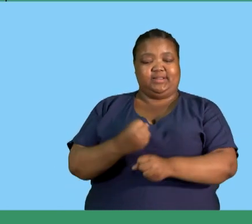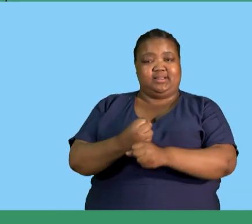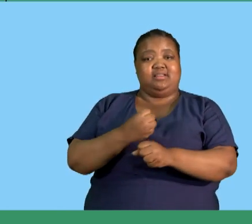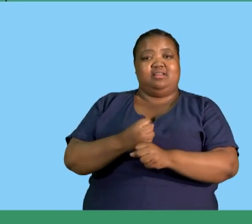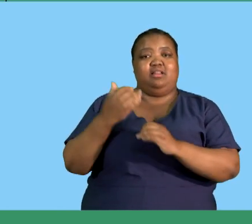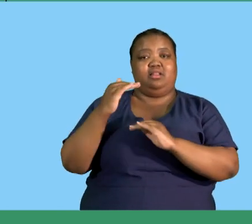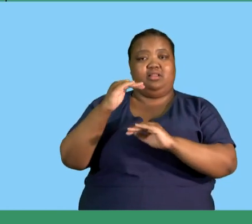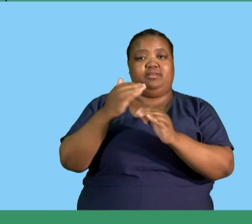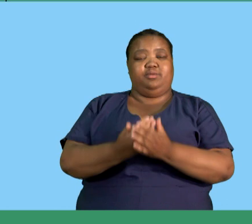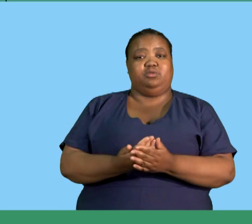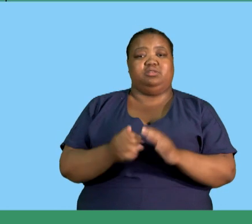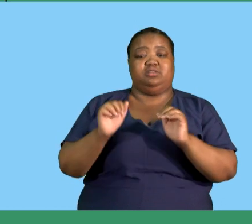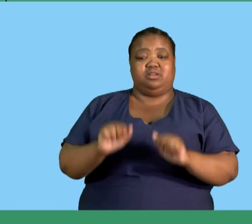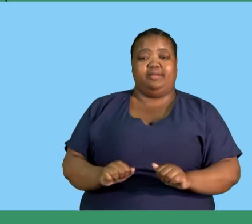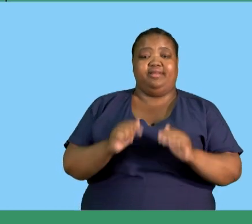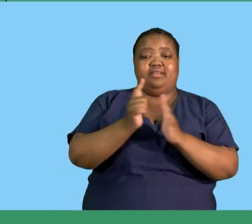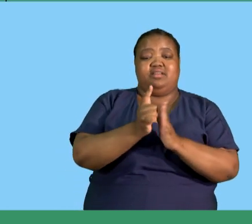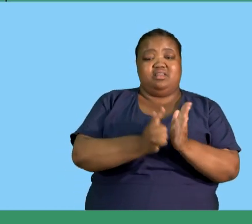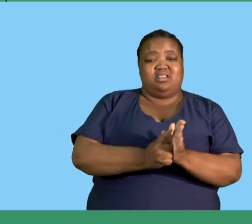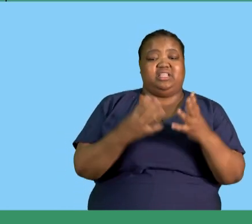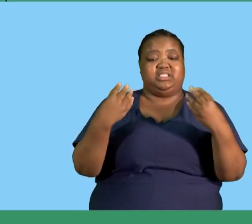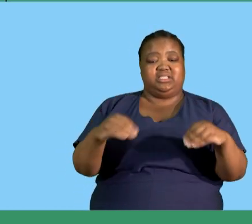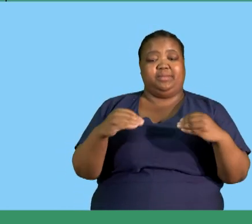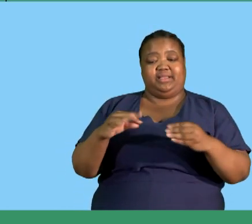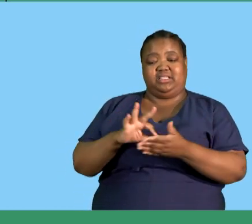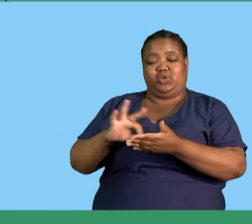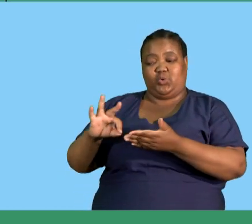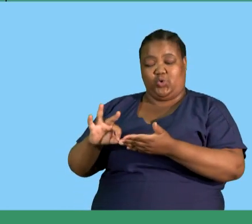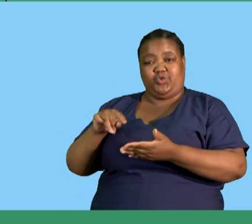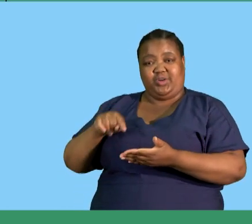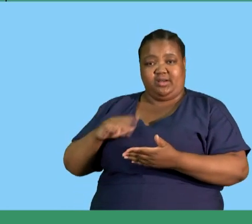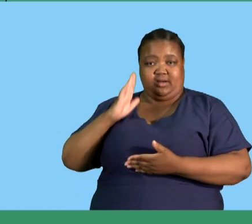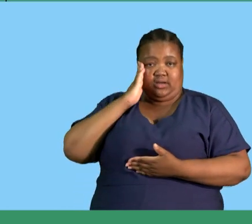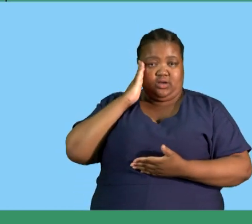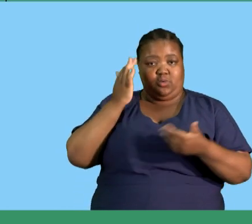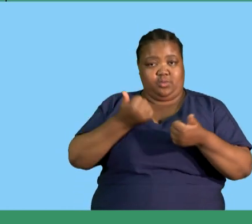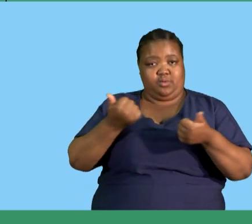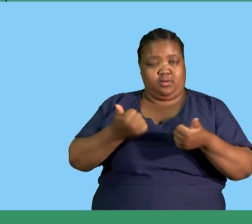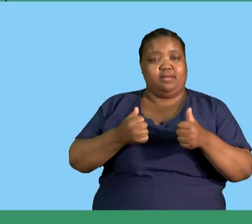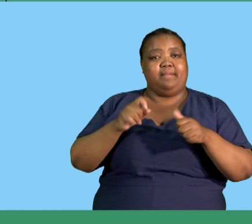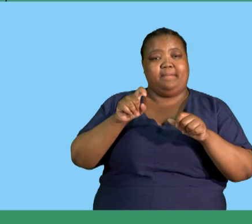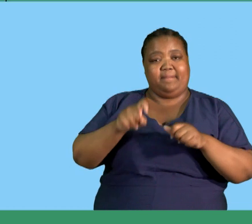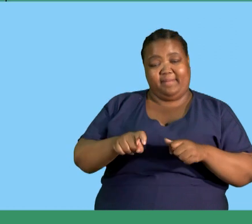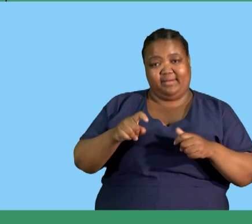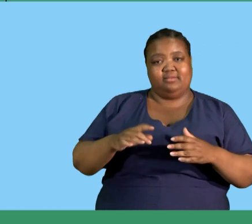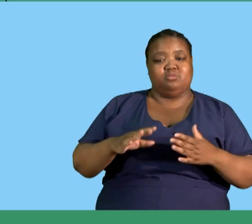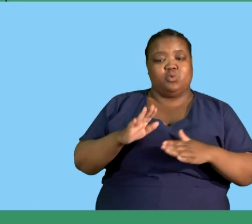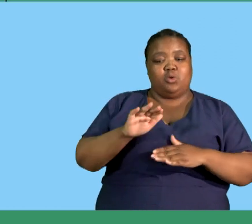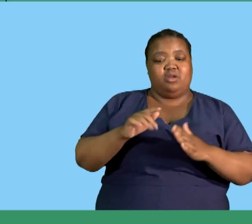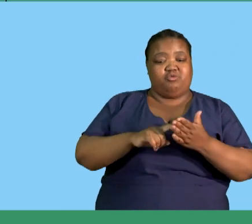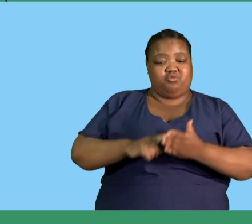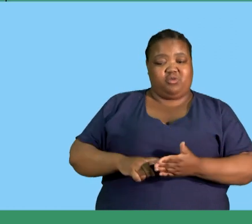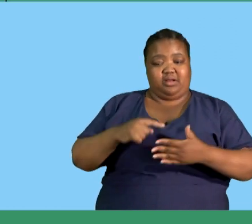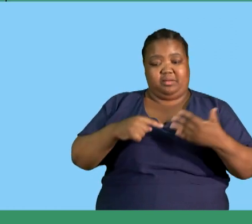happen? Businesses must know the legalities of business contracts so that they can comply with all